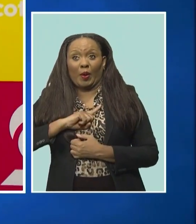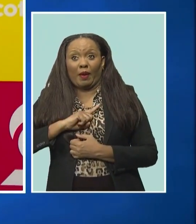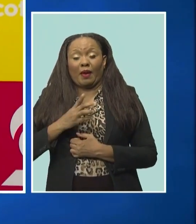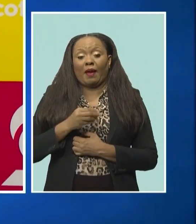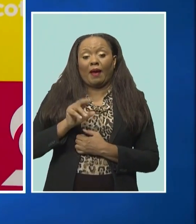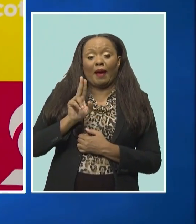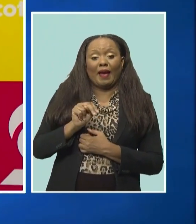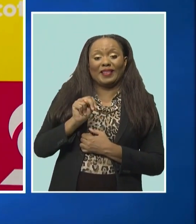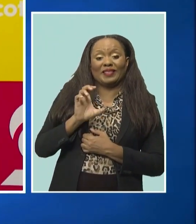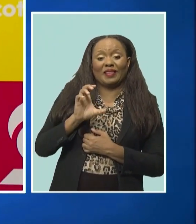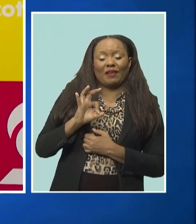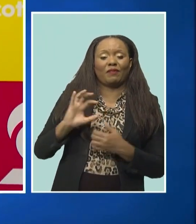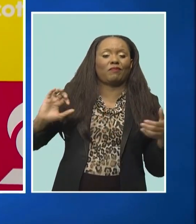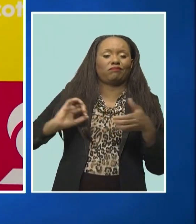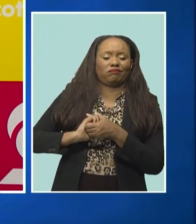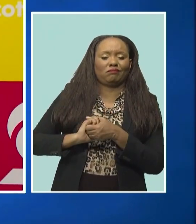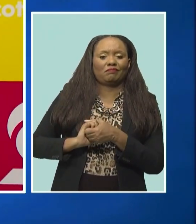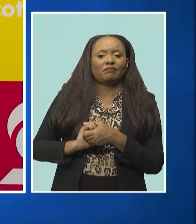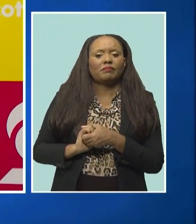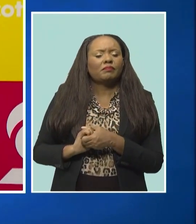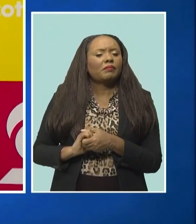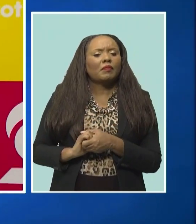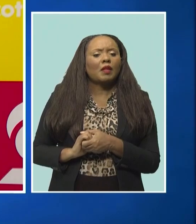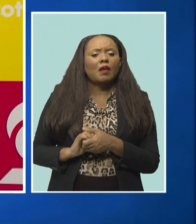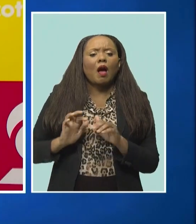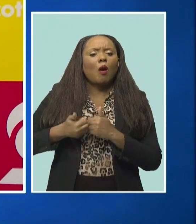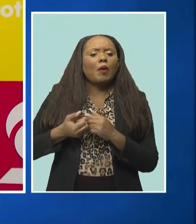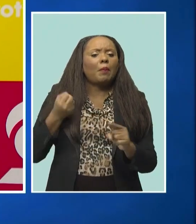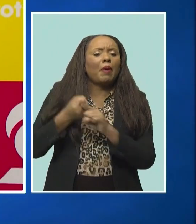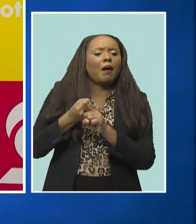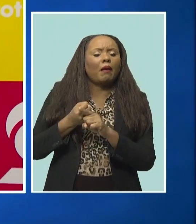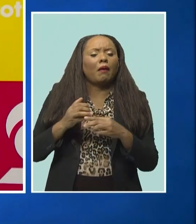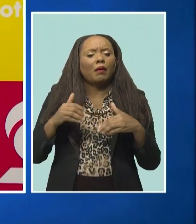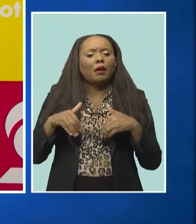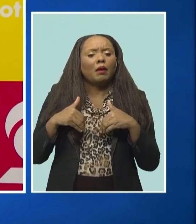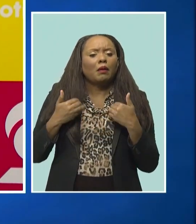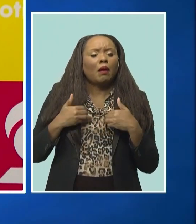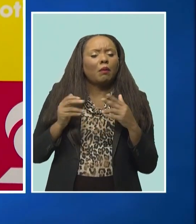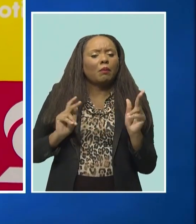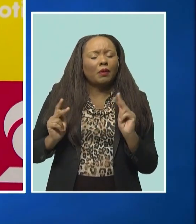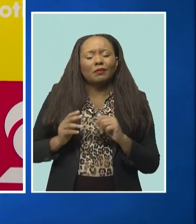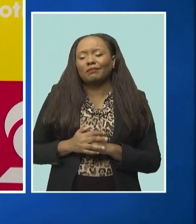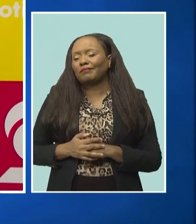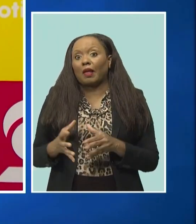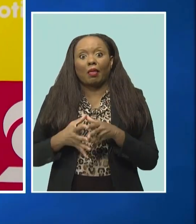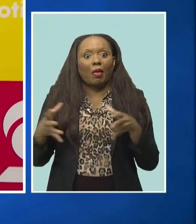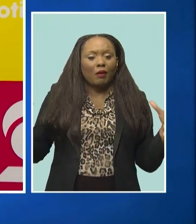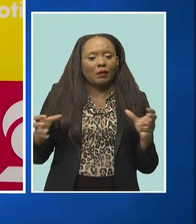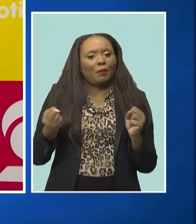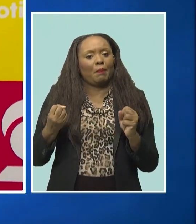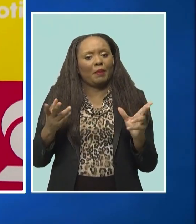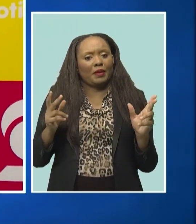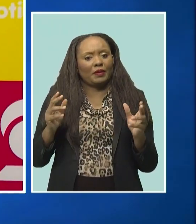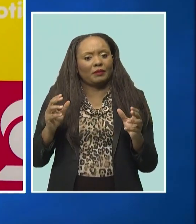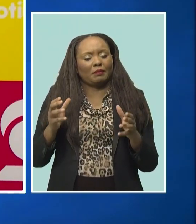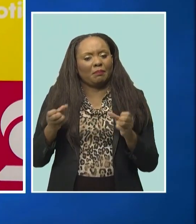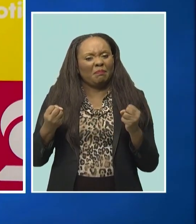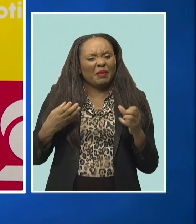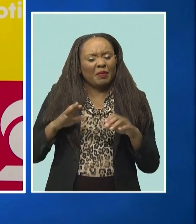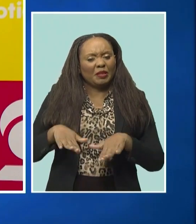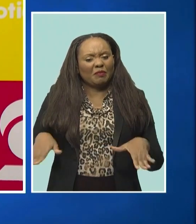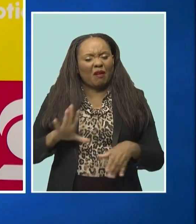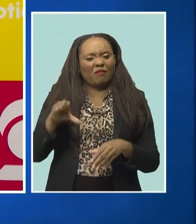that competition. Producer of the event and music officer at the National Cultural Foundation, Kevin Moore, urged Barbadians to come out